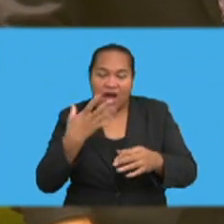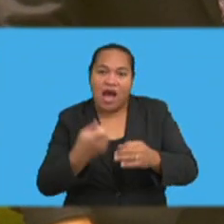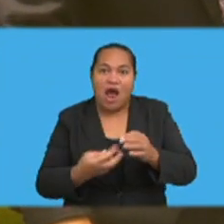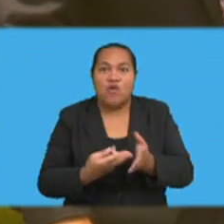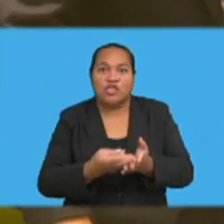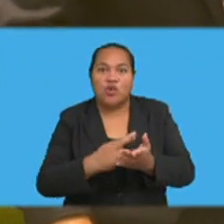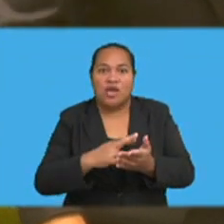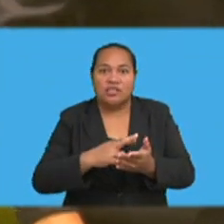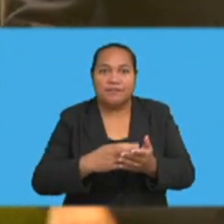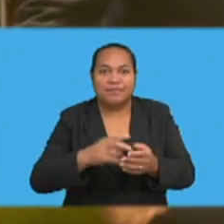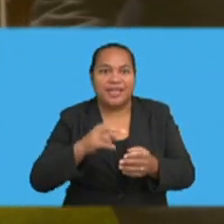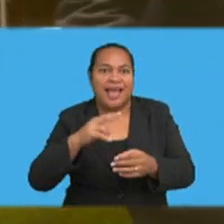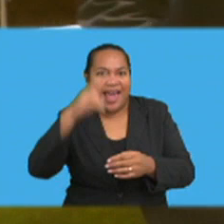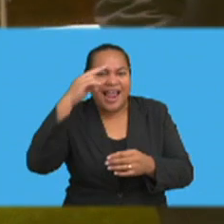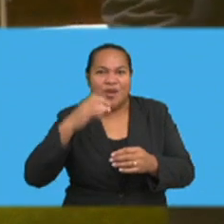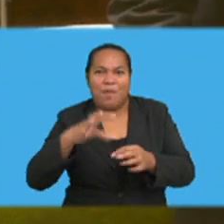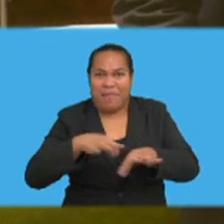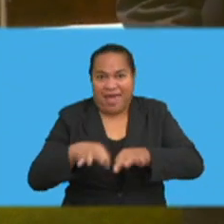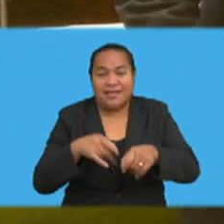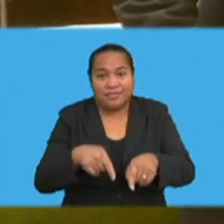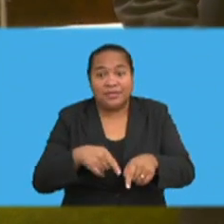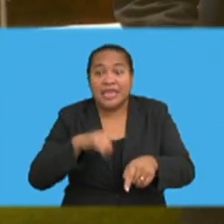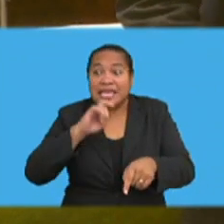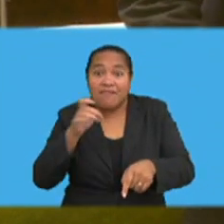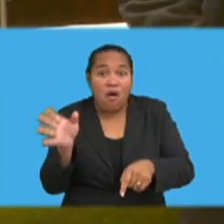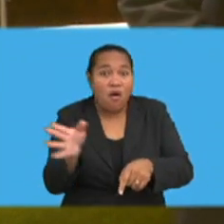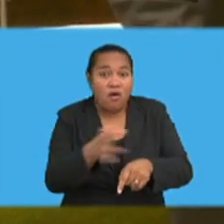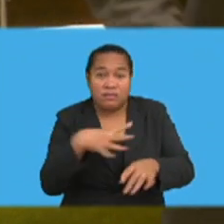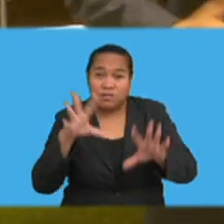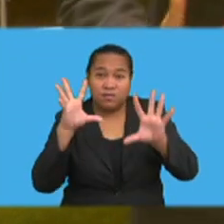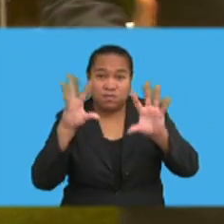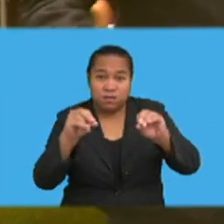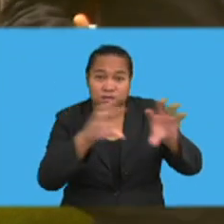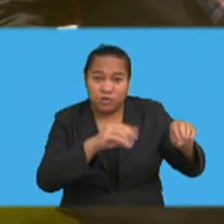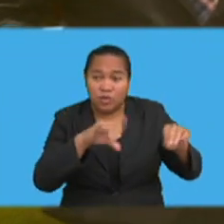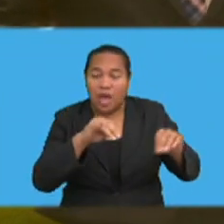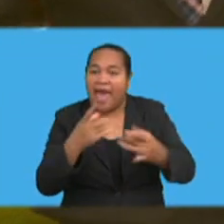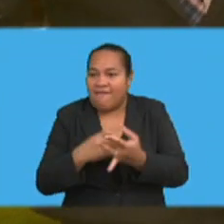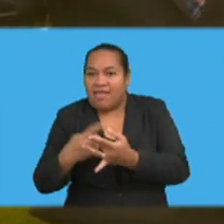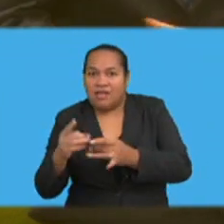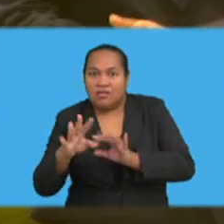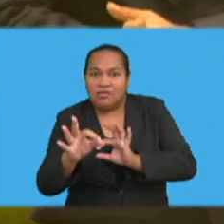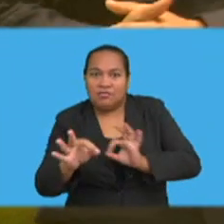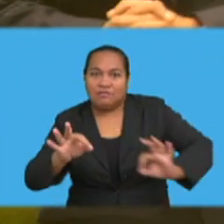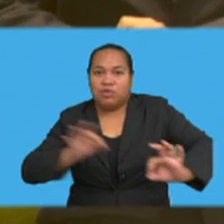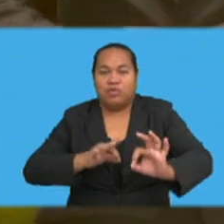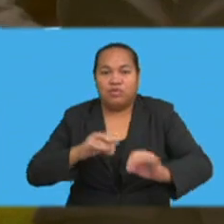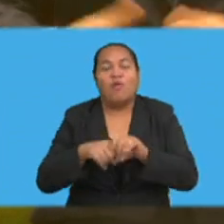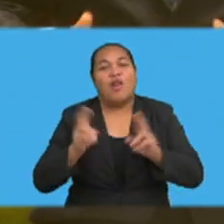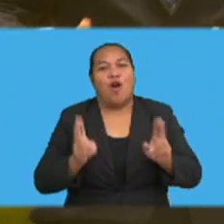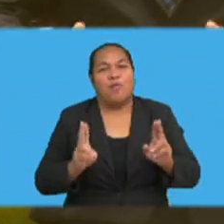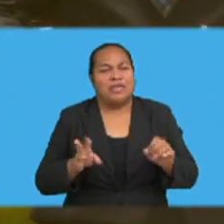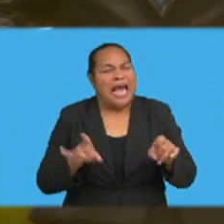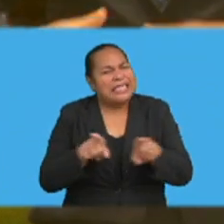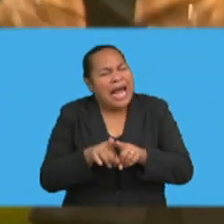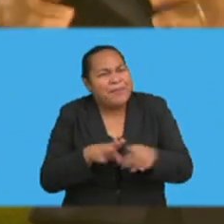Plan, whereby all major power stations carry out its black start process to normalize the power. Now, it's not like a generator at